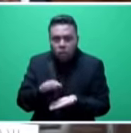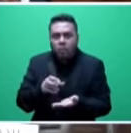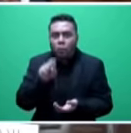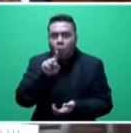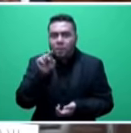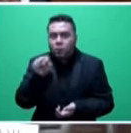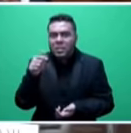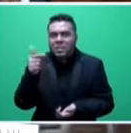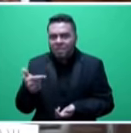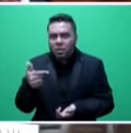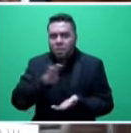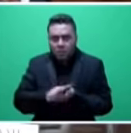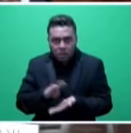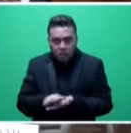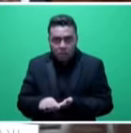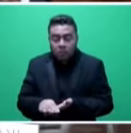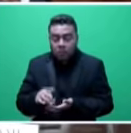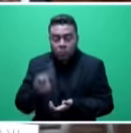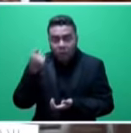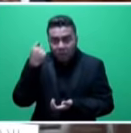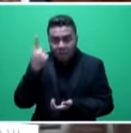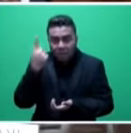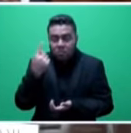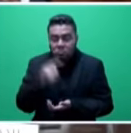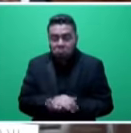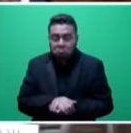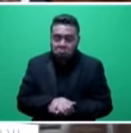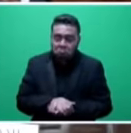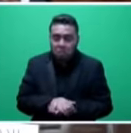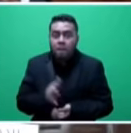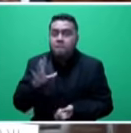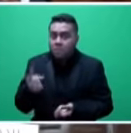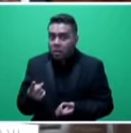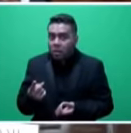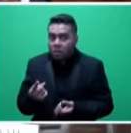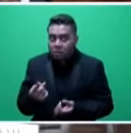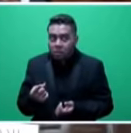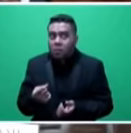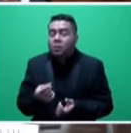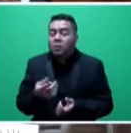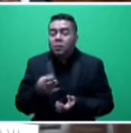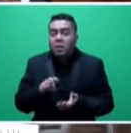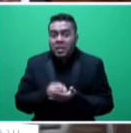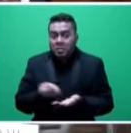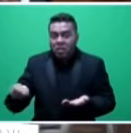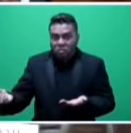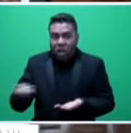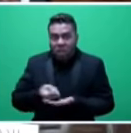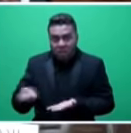billion. It is understandable and expected. However, expenditure has